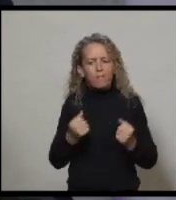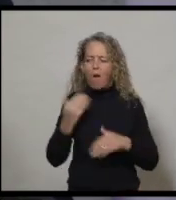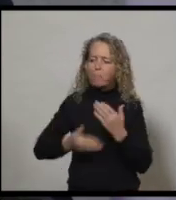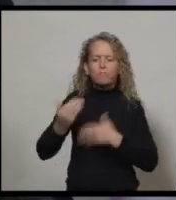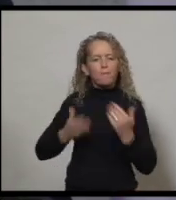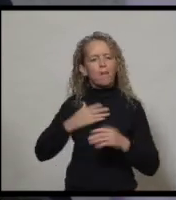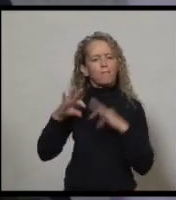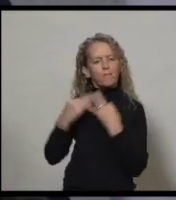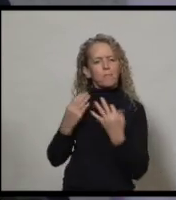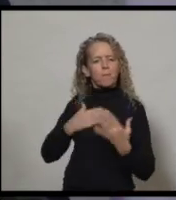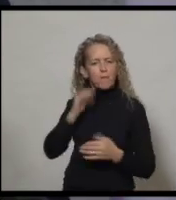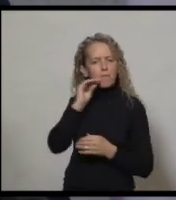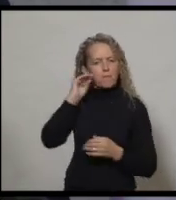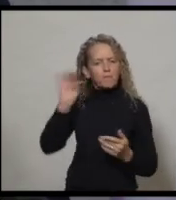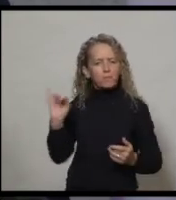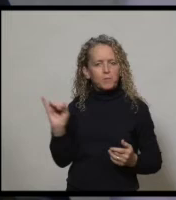families that we support.